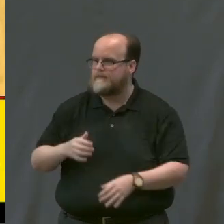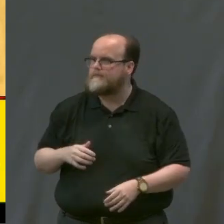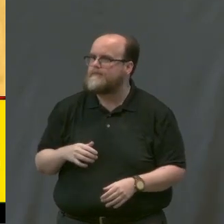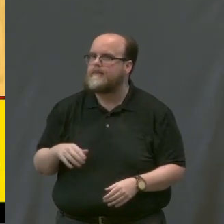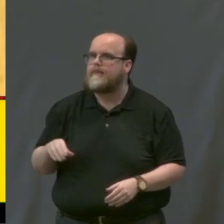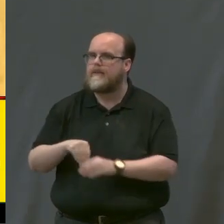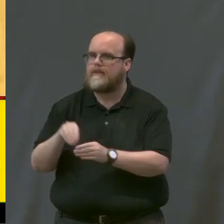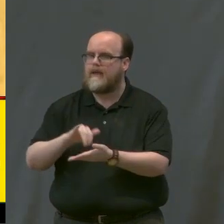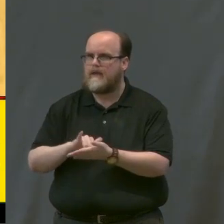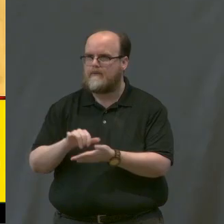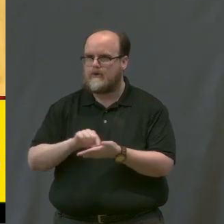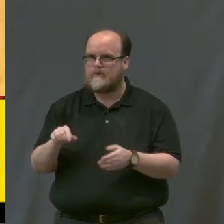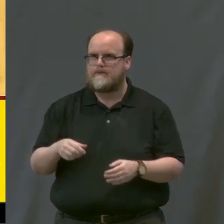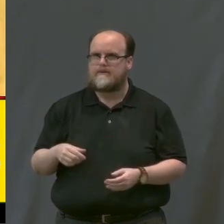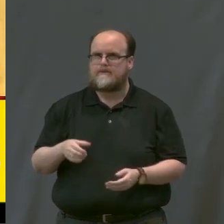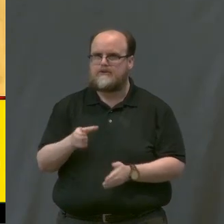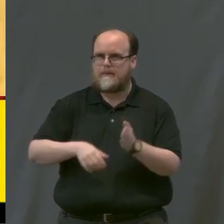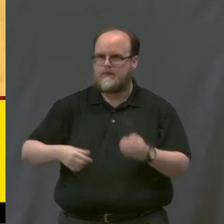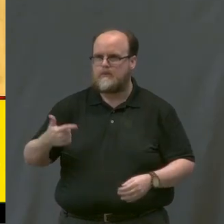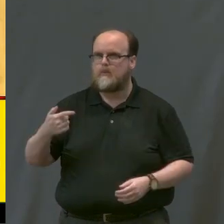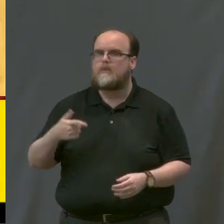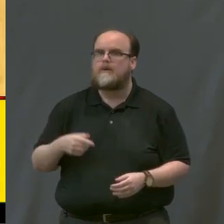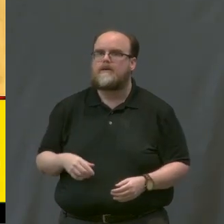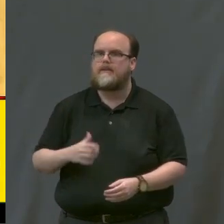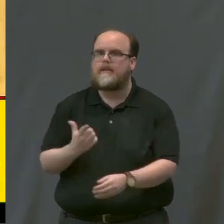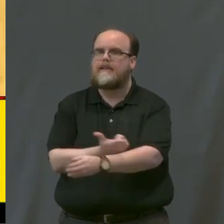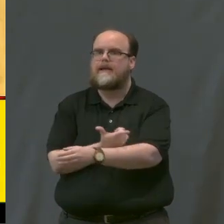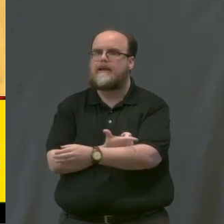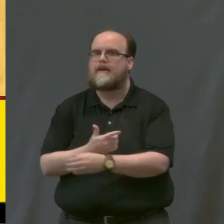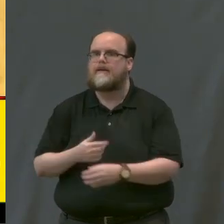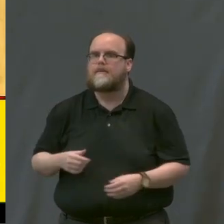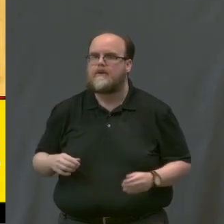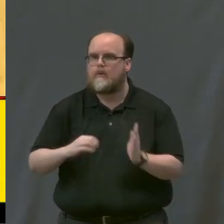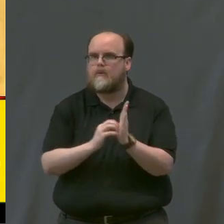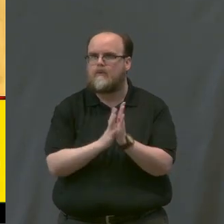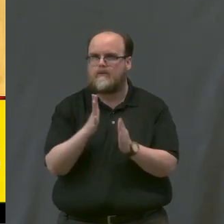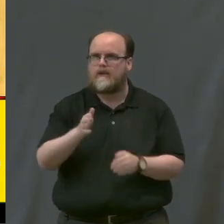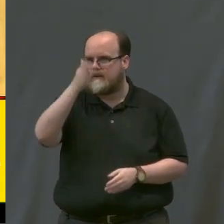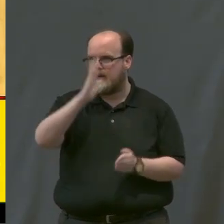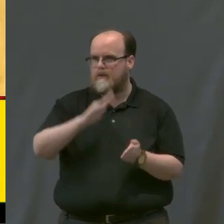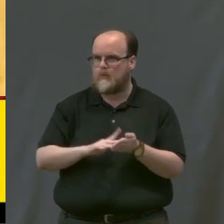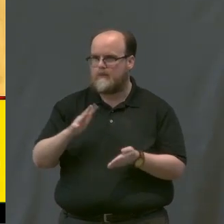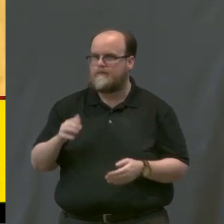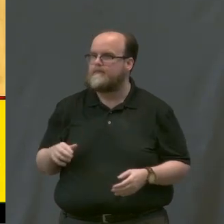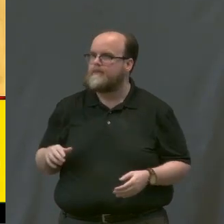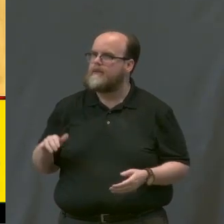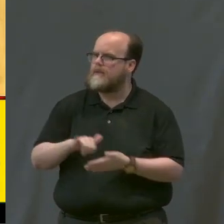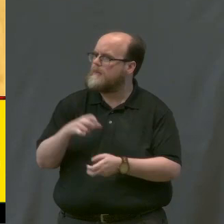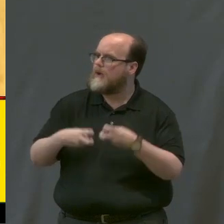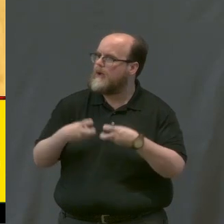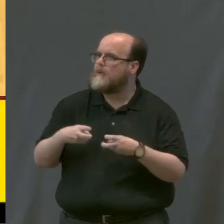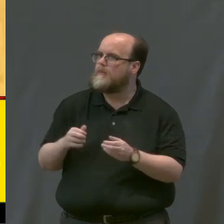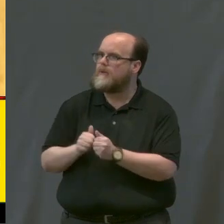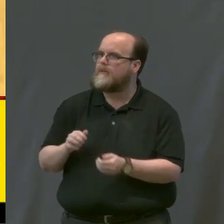In this verse in chapter 21, the Lamb is reflecting the glory of God. Now, is that a problem